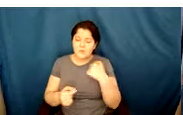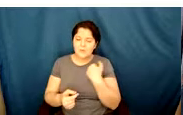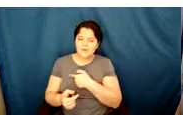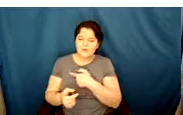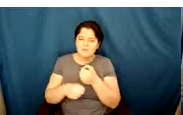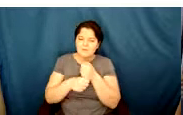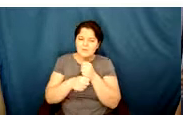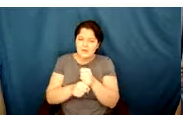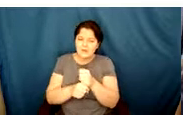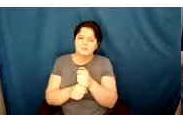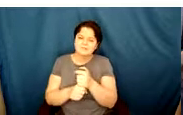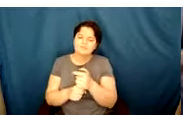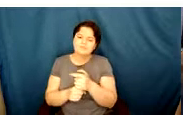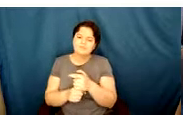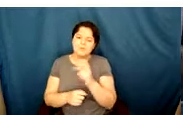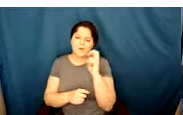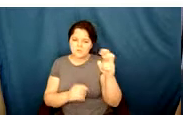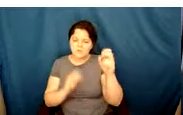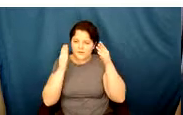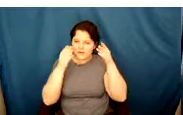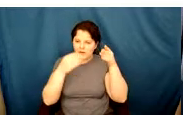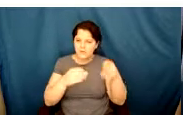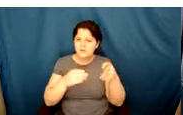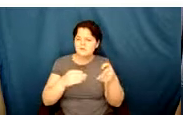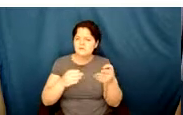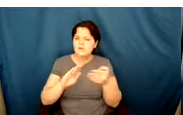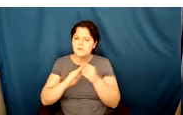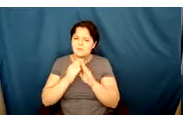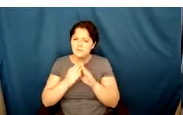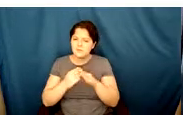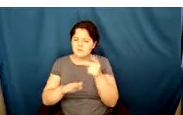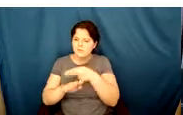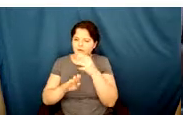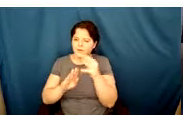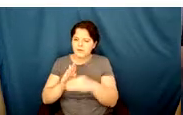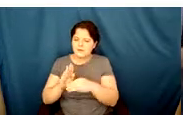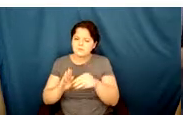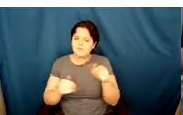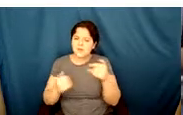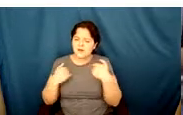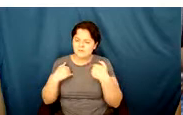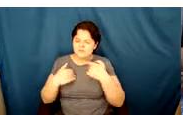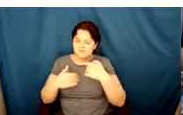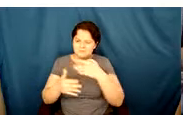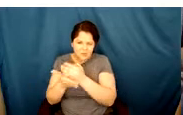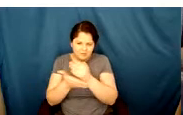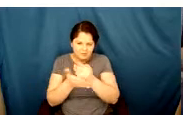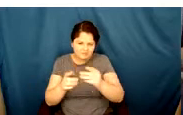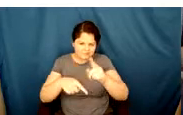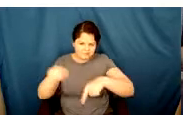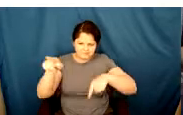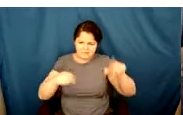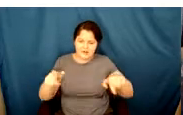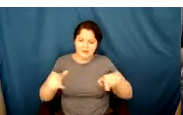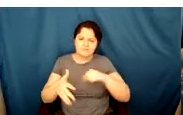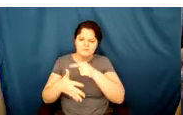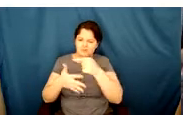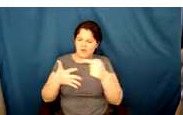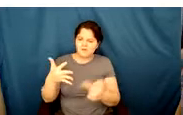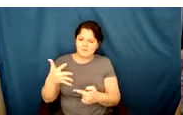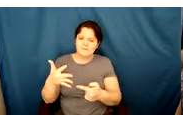communities program that includes a number of elements. All of this is available on